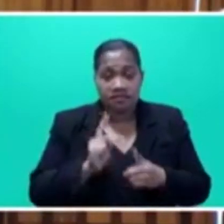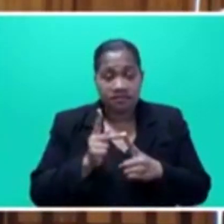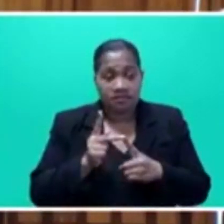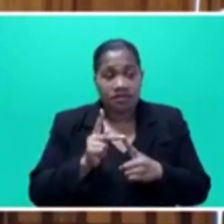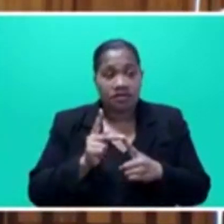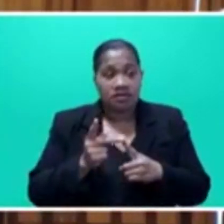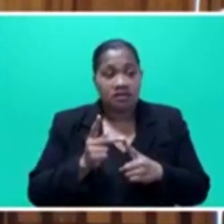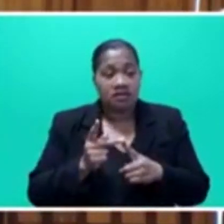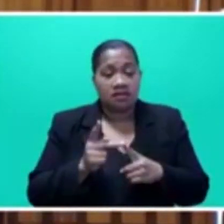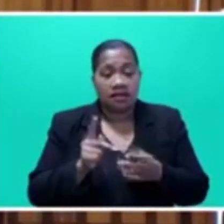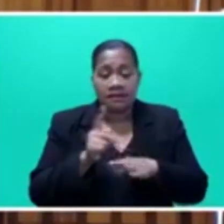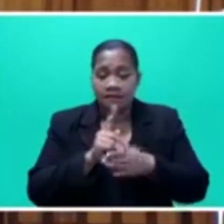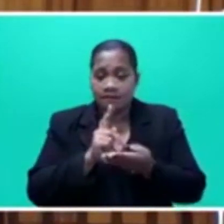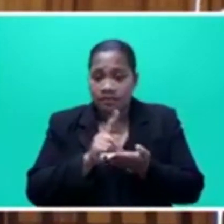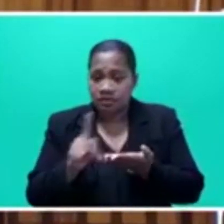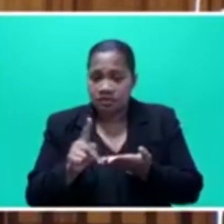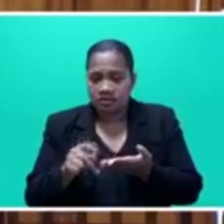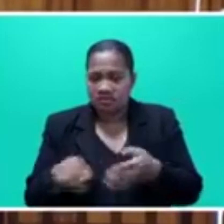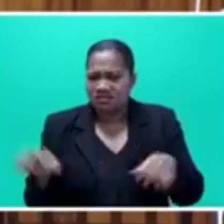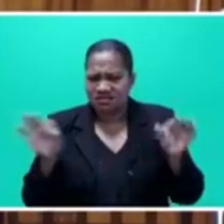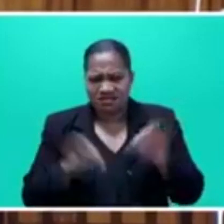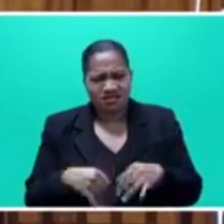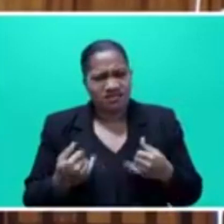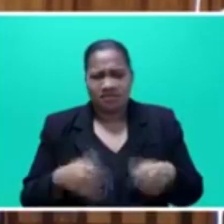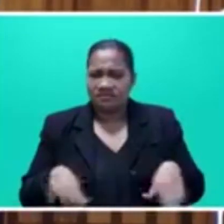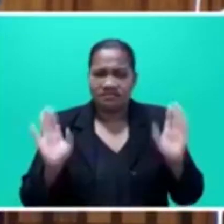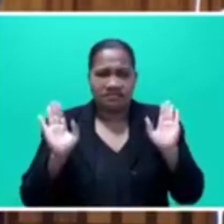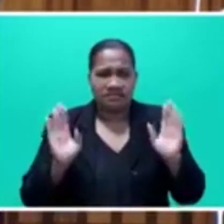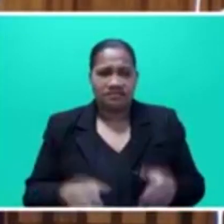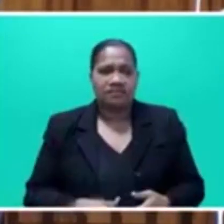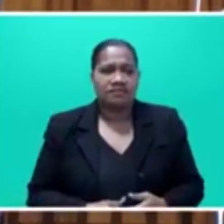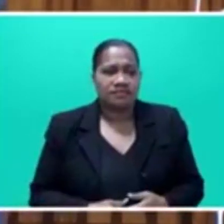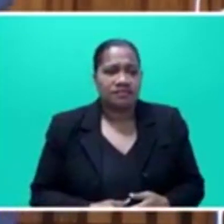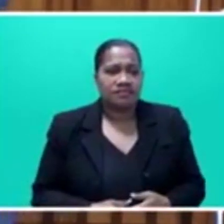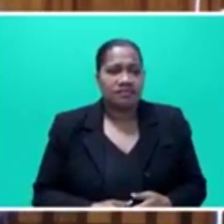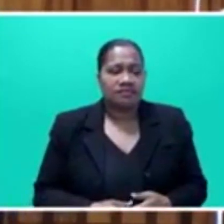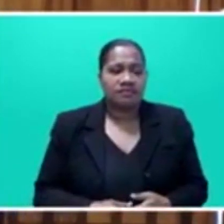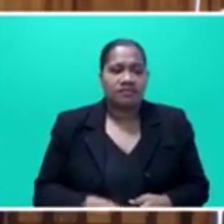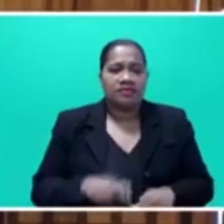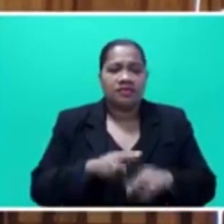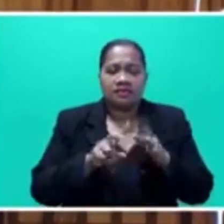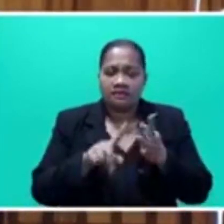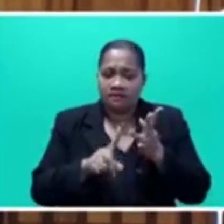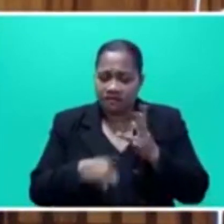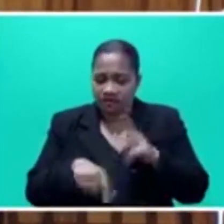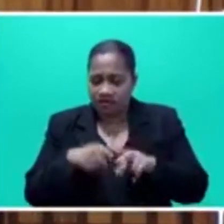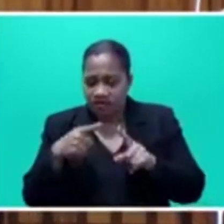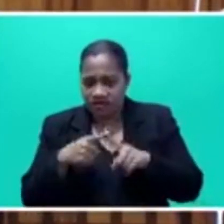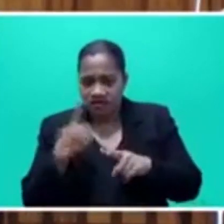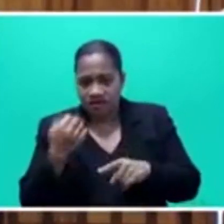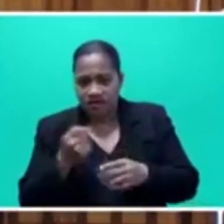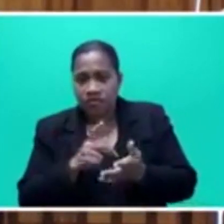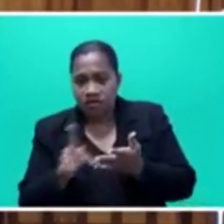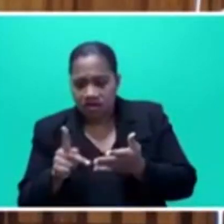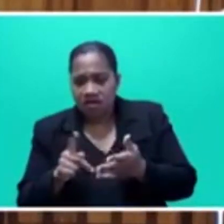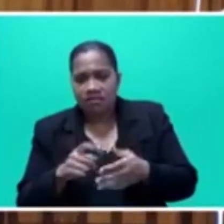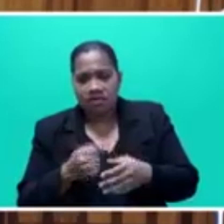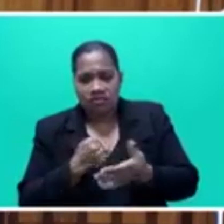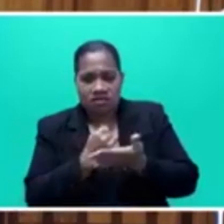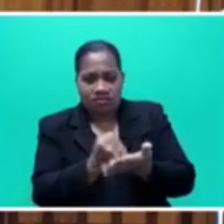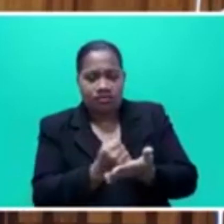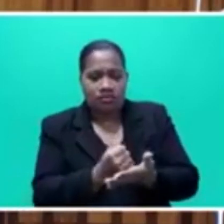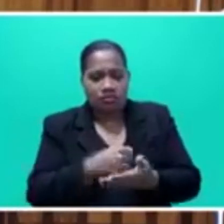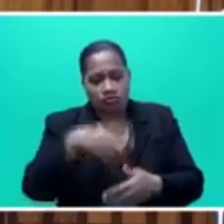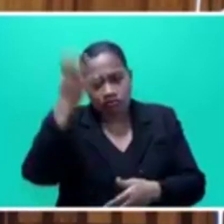position, there's nothing wrong with that. Fox has a position in supporting Trump. Everybody knows that. You watch Fox, you know they support